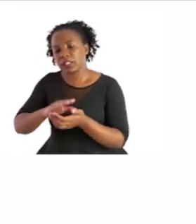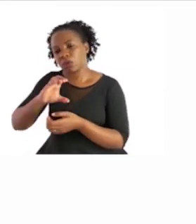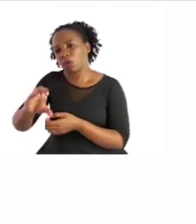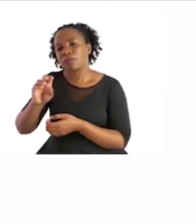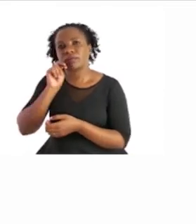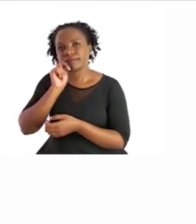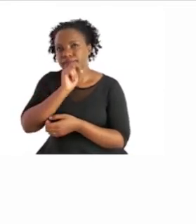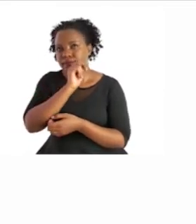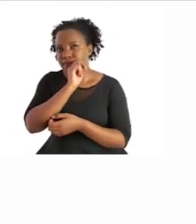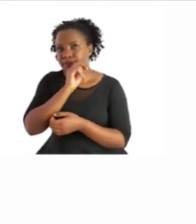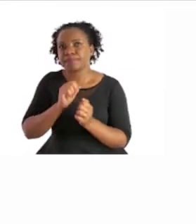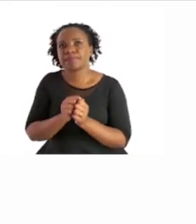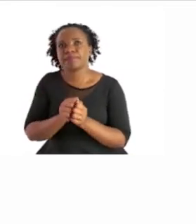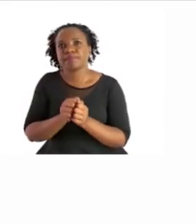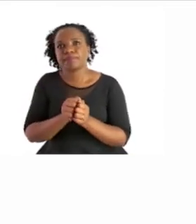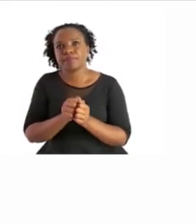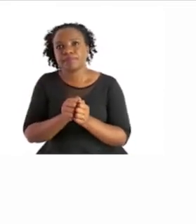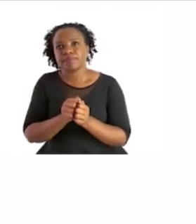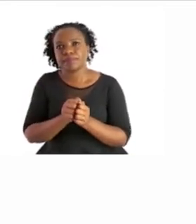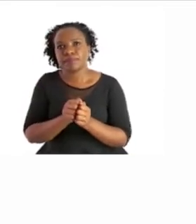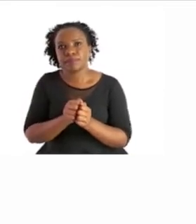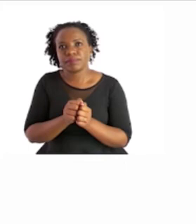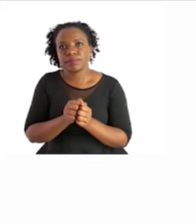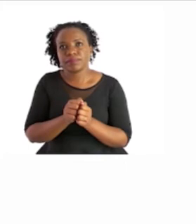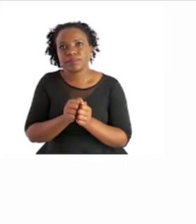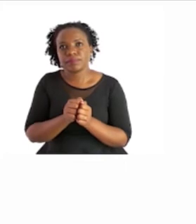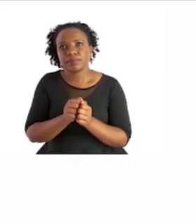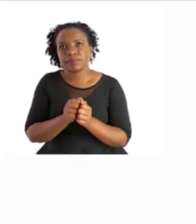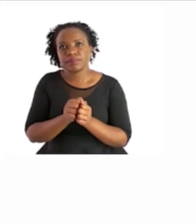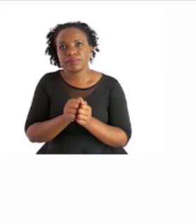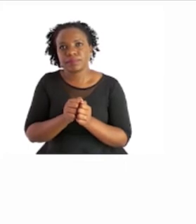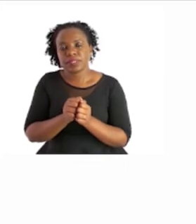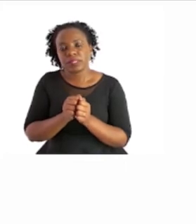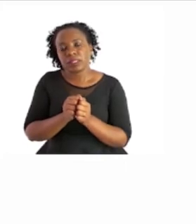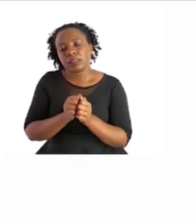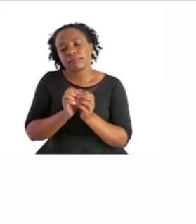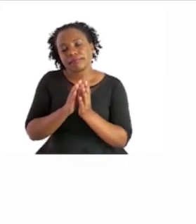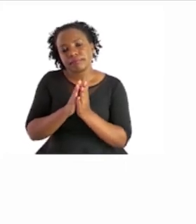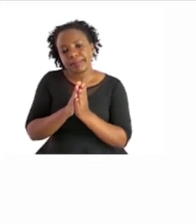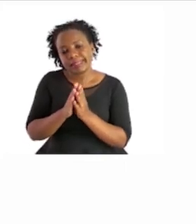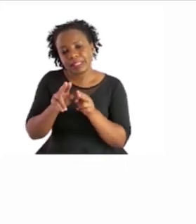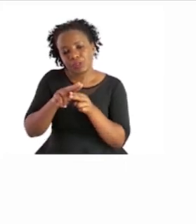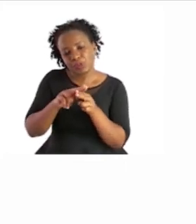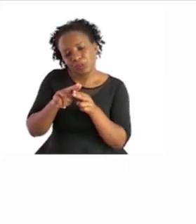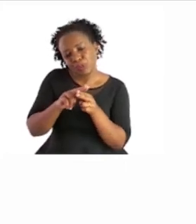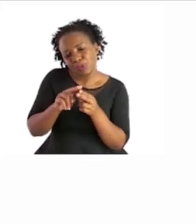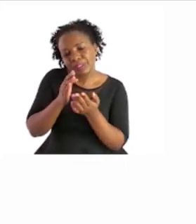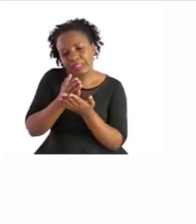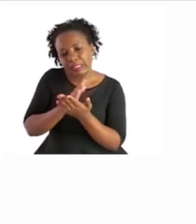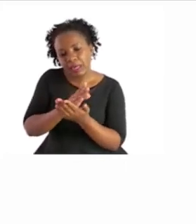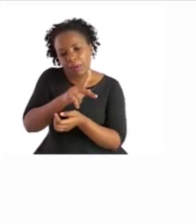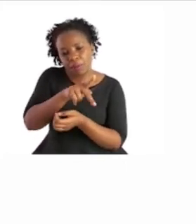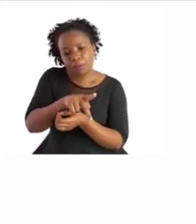Extra challenges to note. Use a few of the proper nouns and